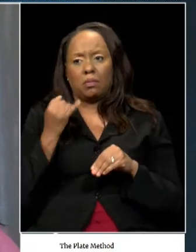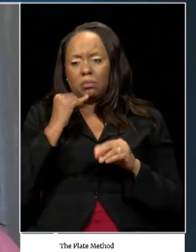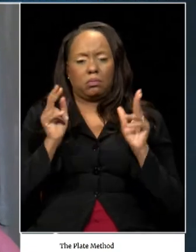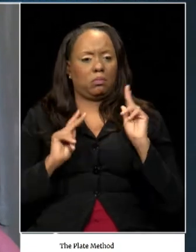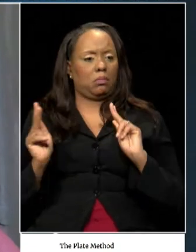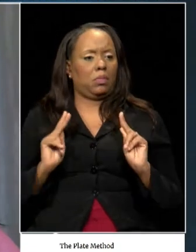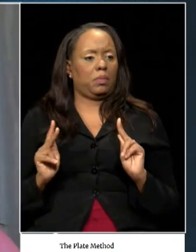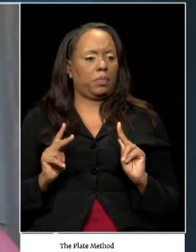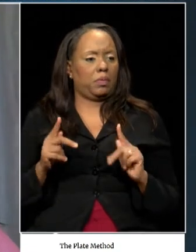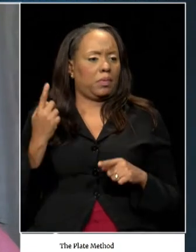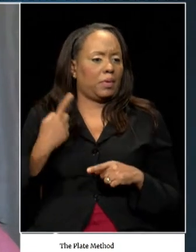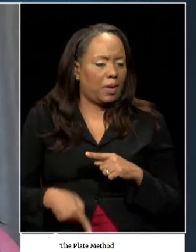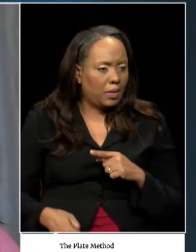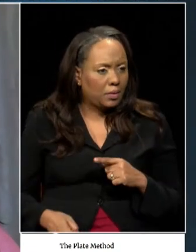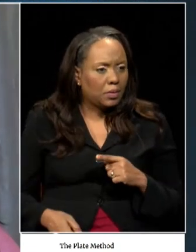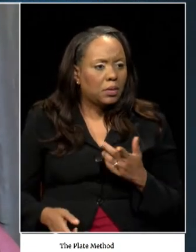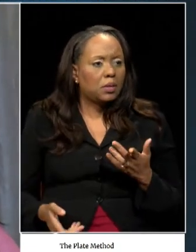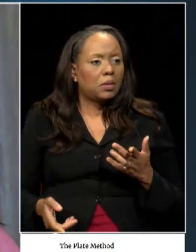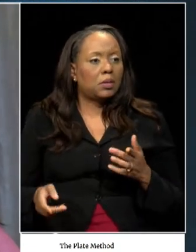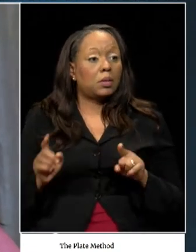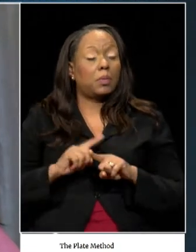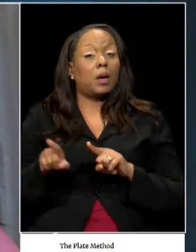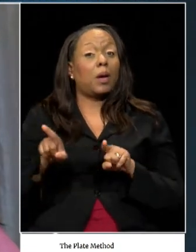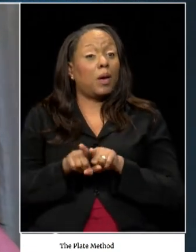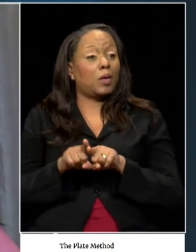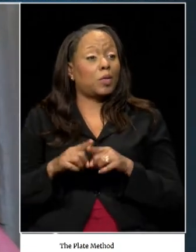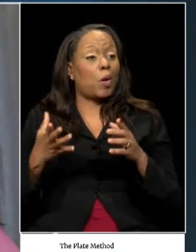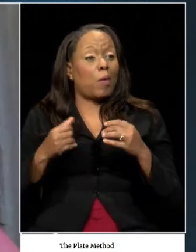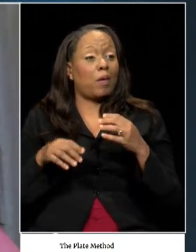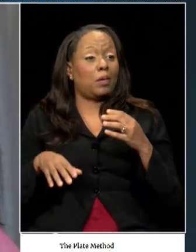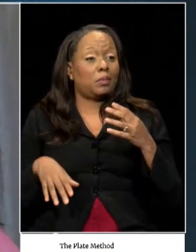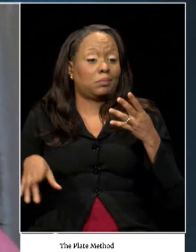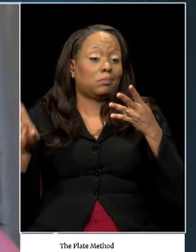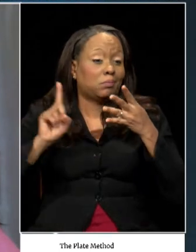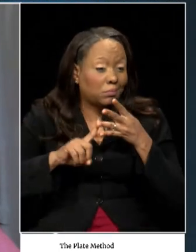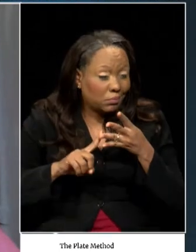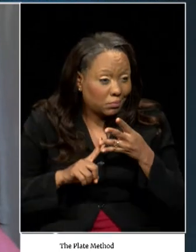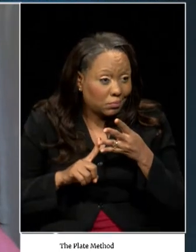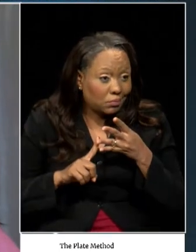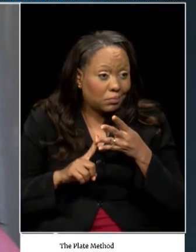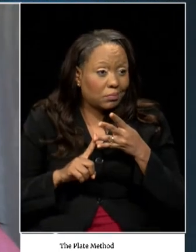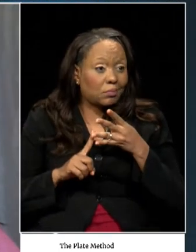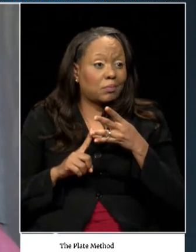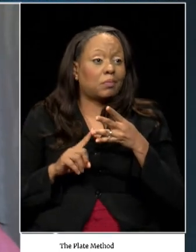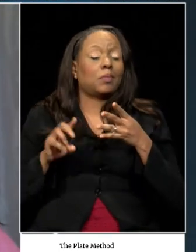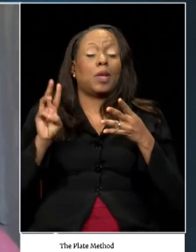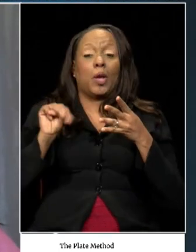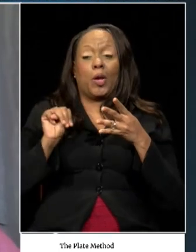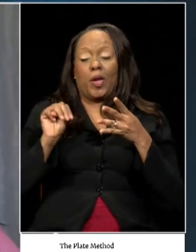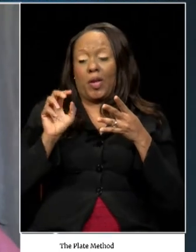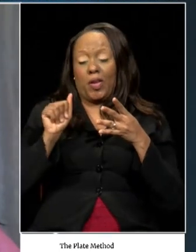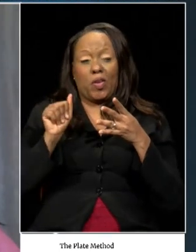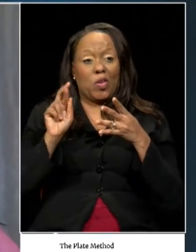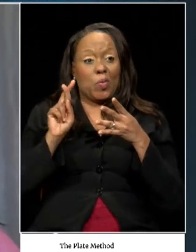concerns about that. But I also want to bring in Marianne Burnham at this point in time, because we keep hearing about the importance of the